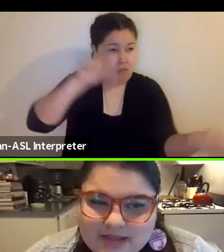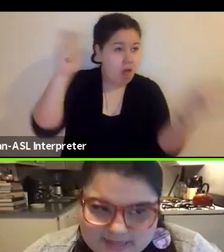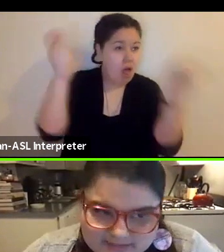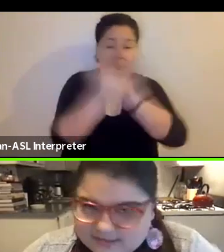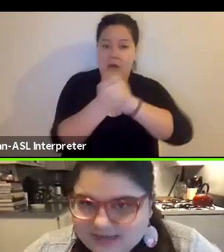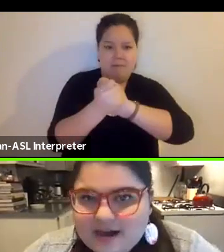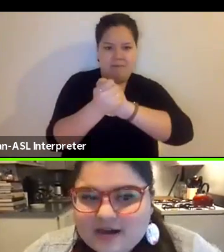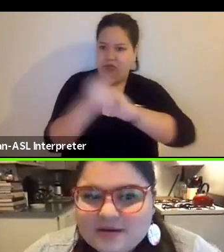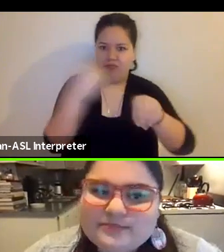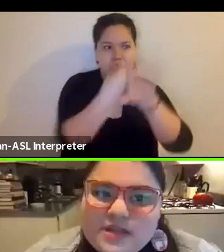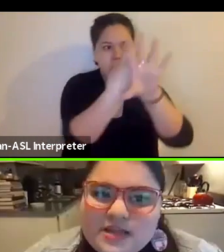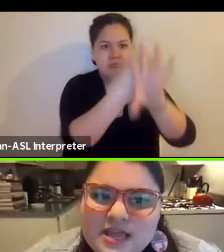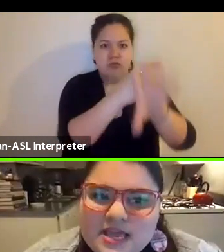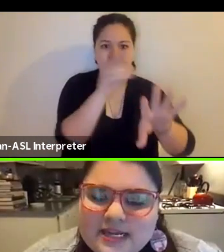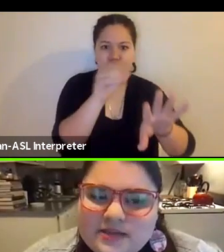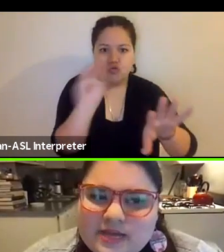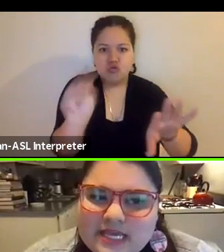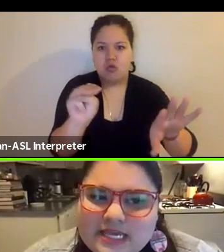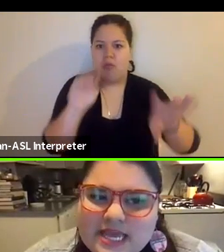same bandwagon.